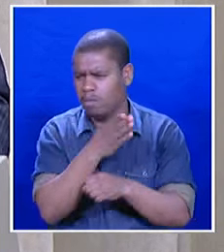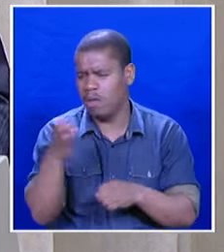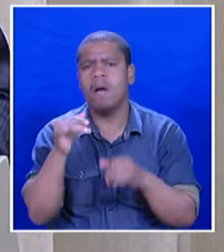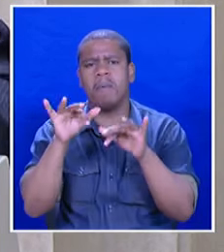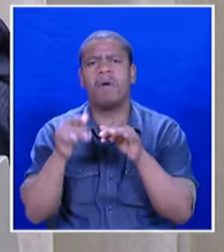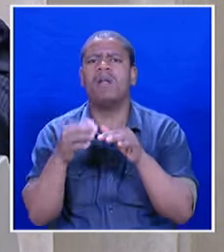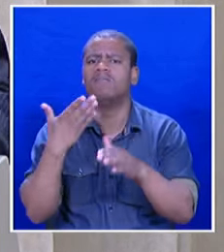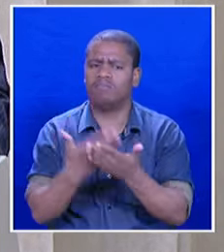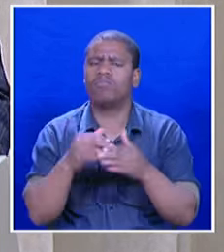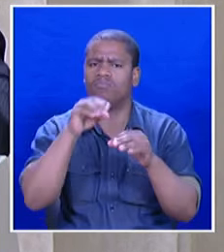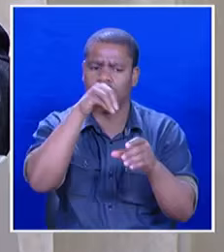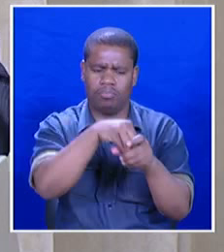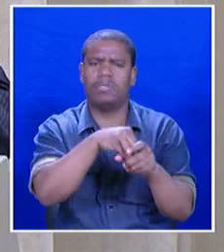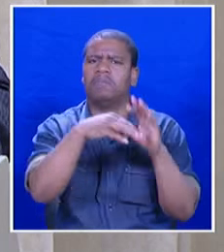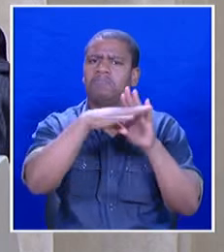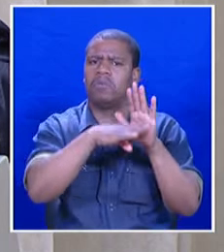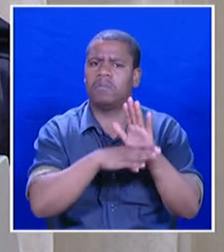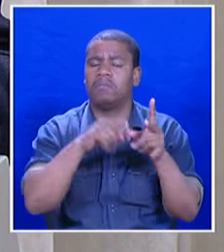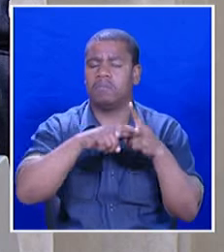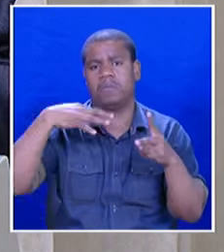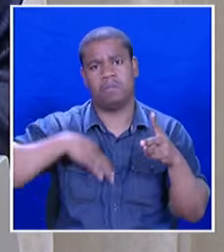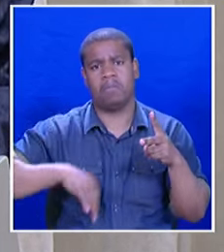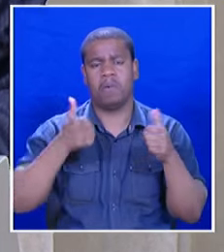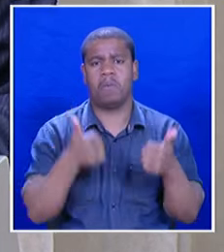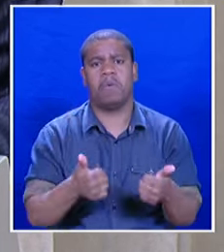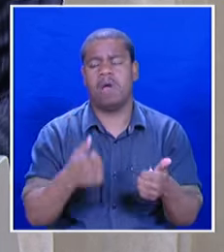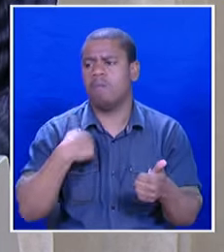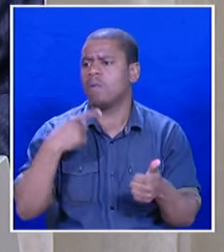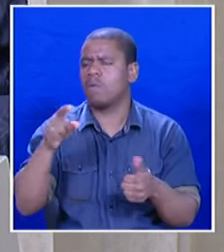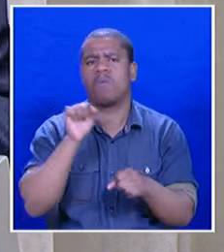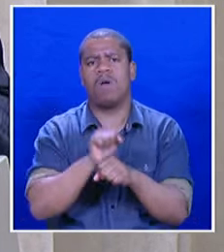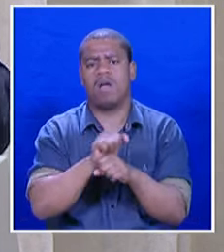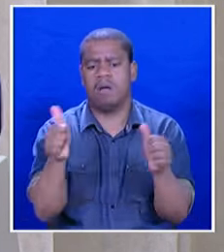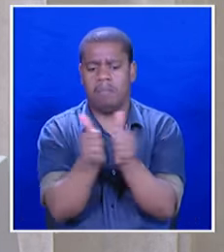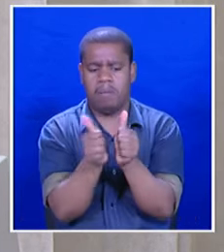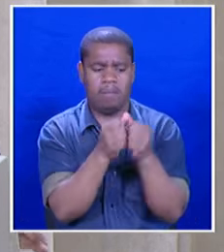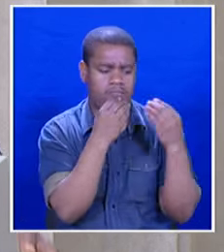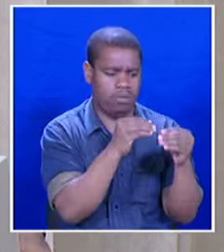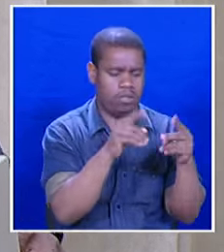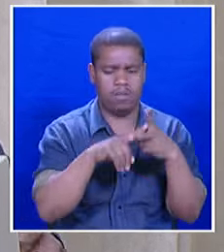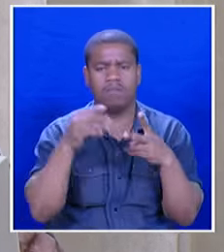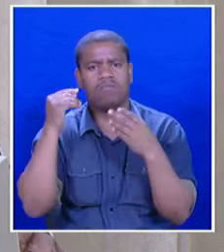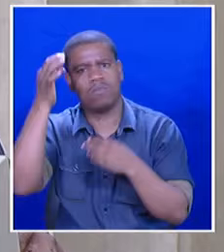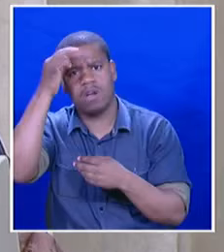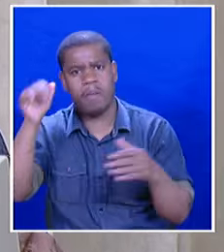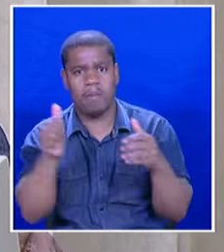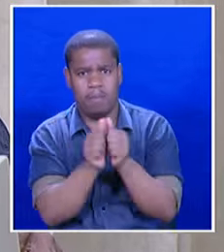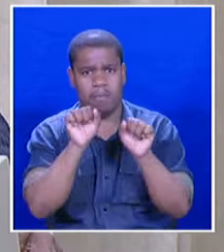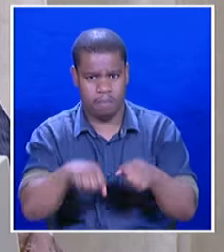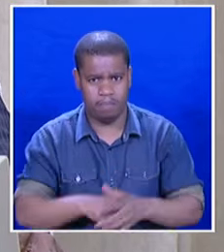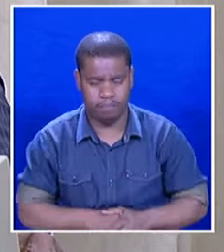this process, and where there's a wonderful working together between the private sector and the public sector. Thank you, Chairperson.